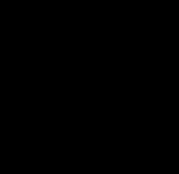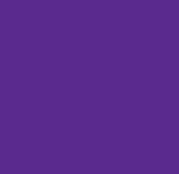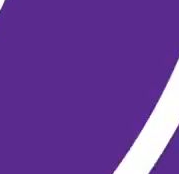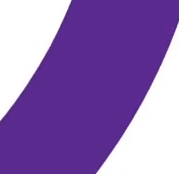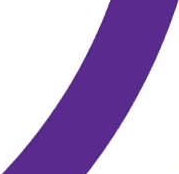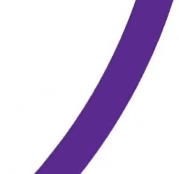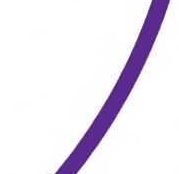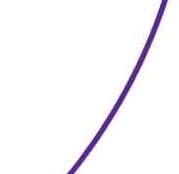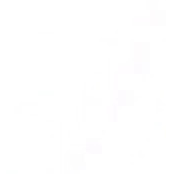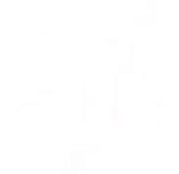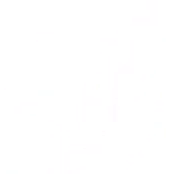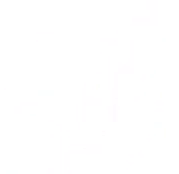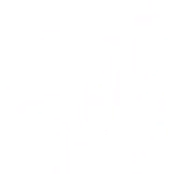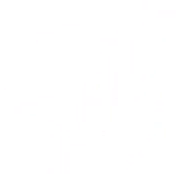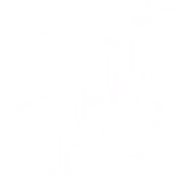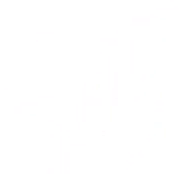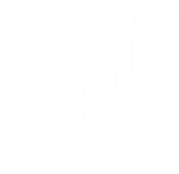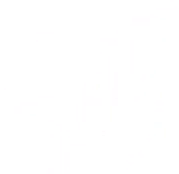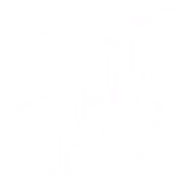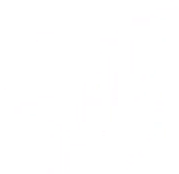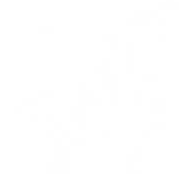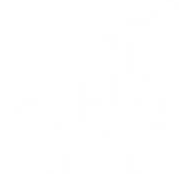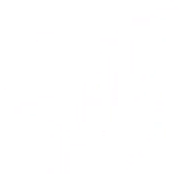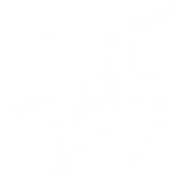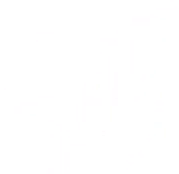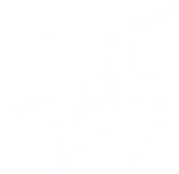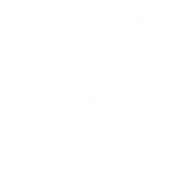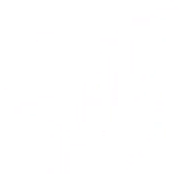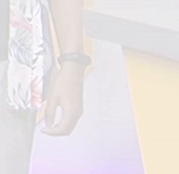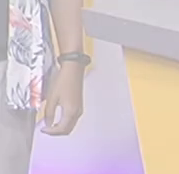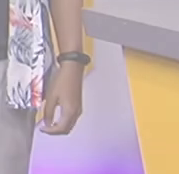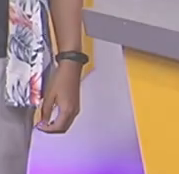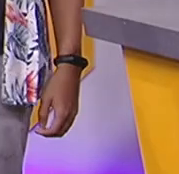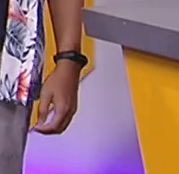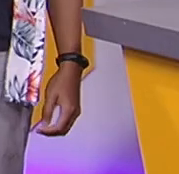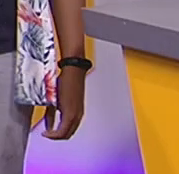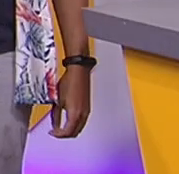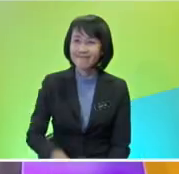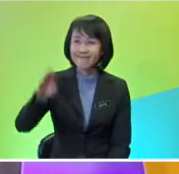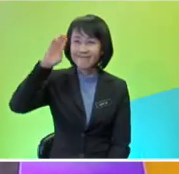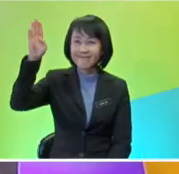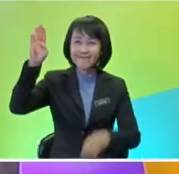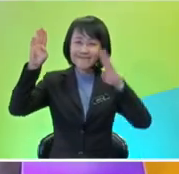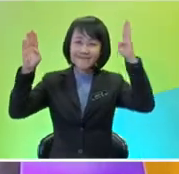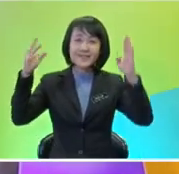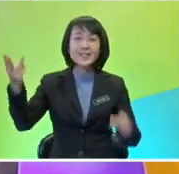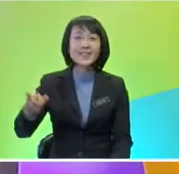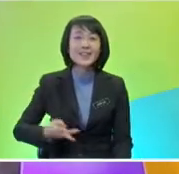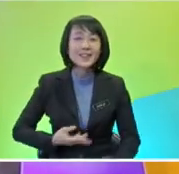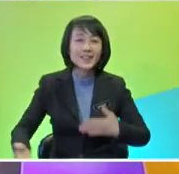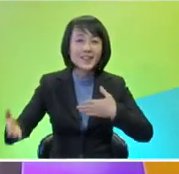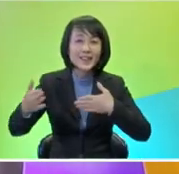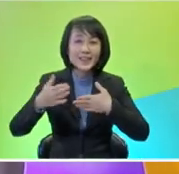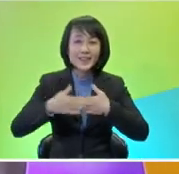EduwebTV KPM. Hello everybody, welcome back to